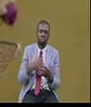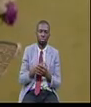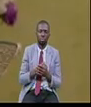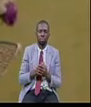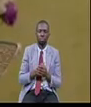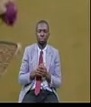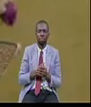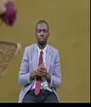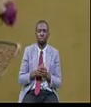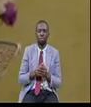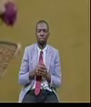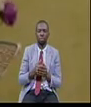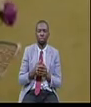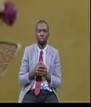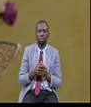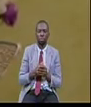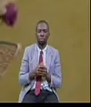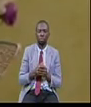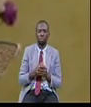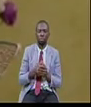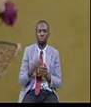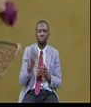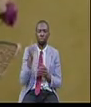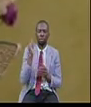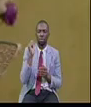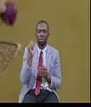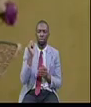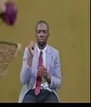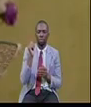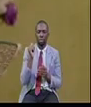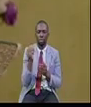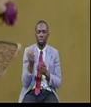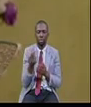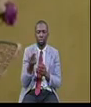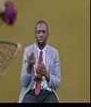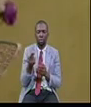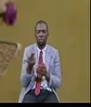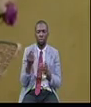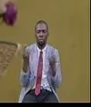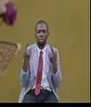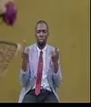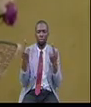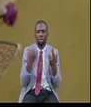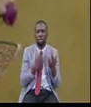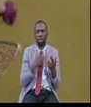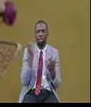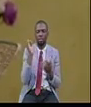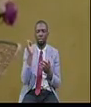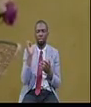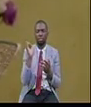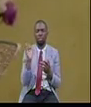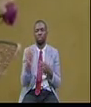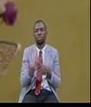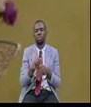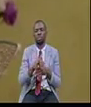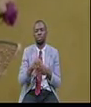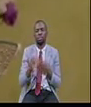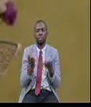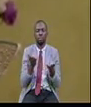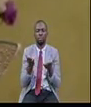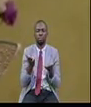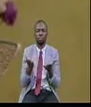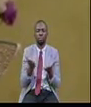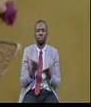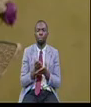Thursday Revival and Evangelism Training Service. Every Thursday, we have our Revival and Evangelism